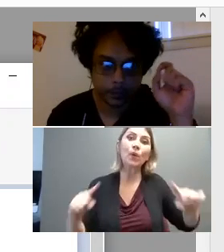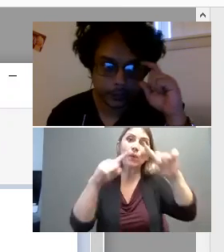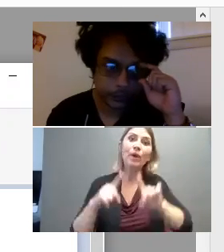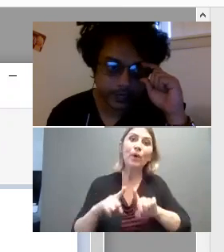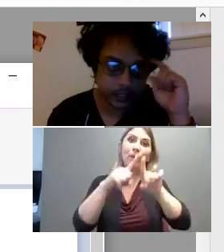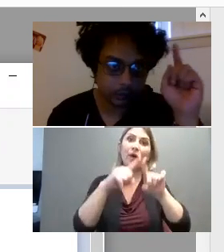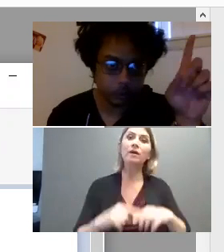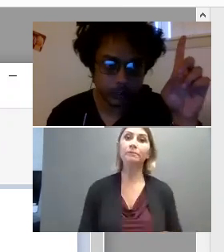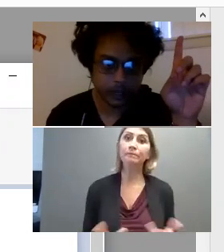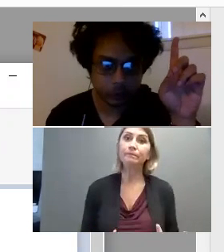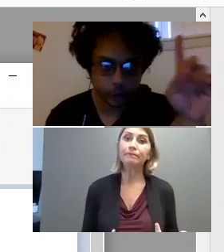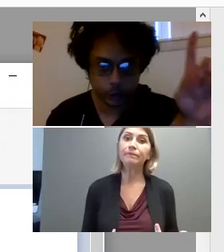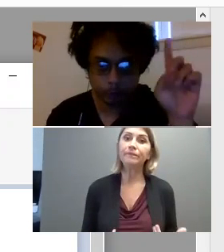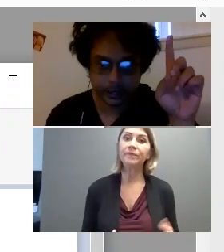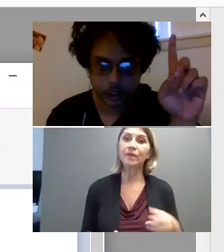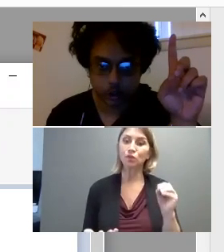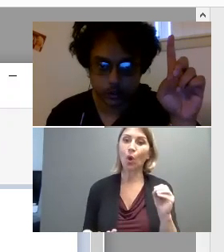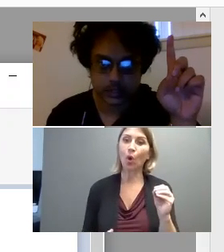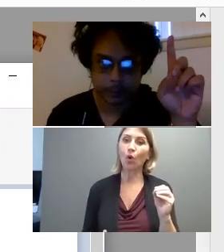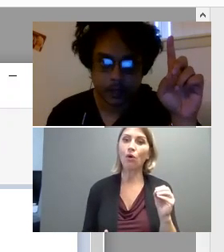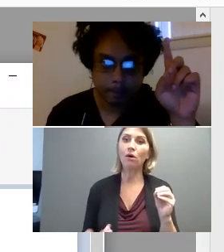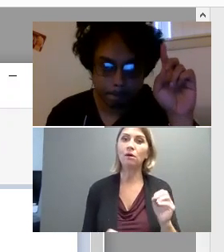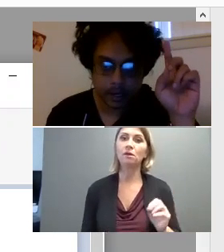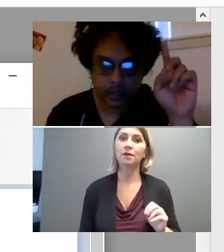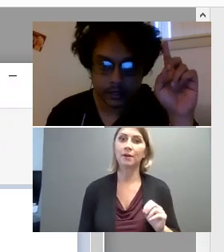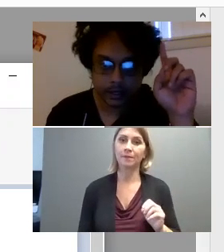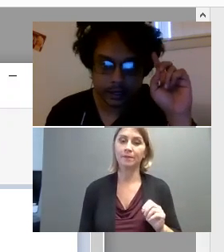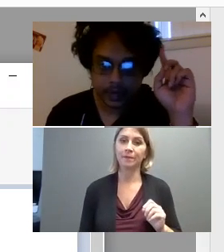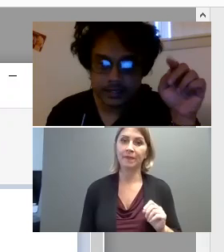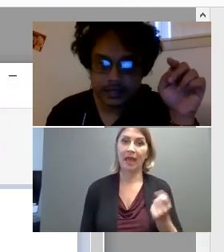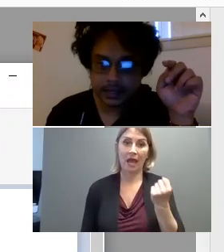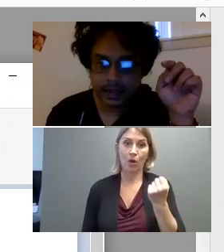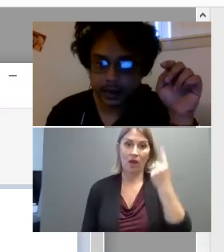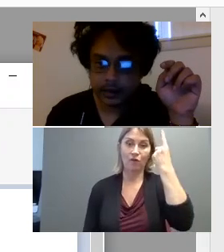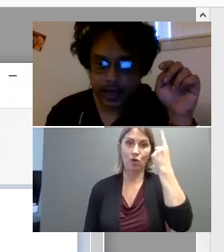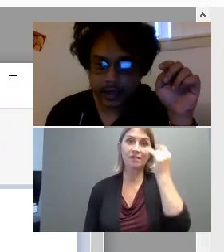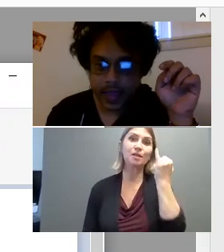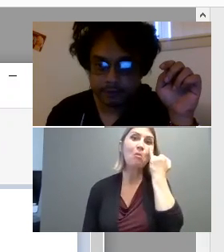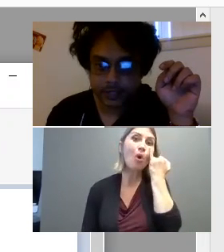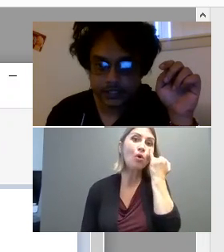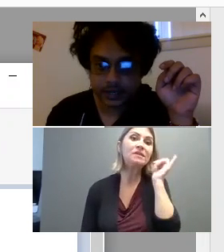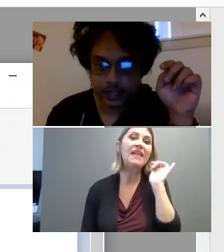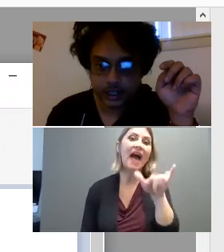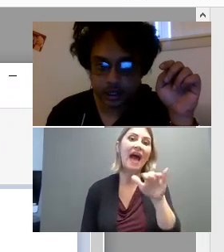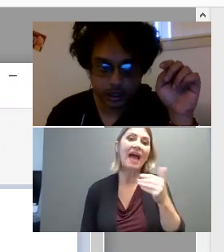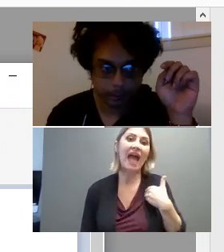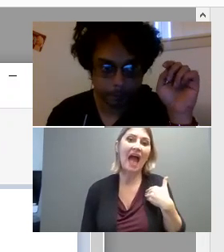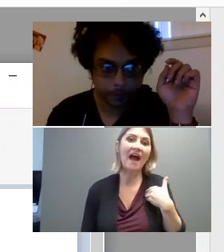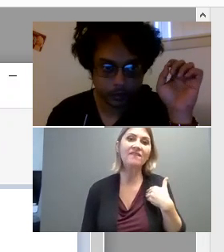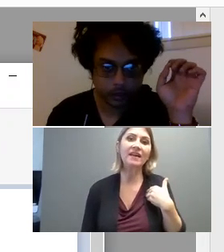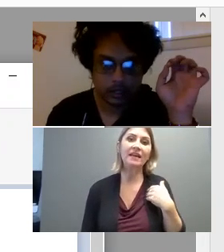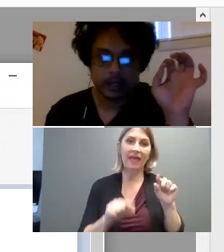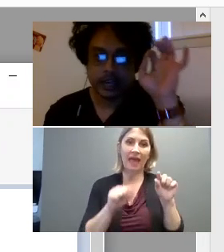node, right? Abdul Rahman, I want you to pay attention to this. But let's say that I have this connection